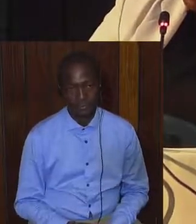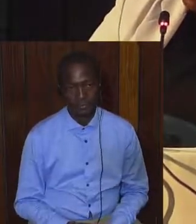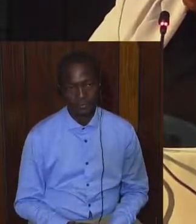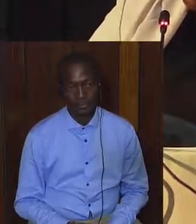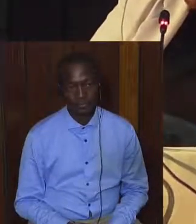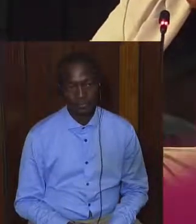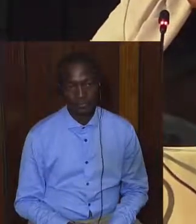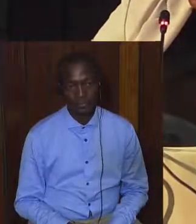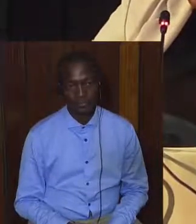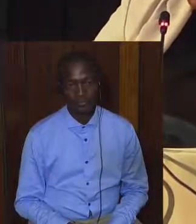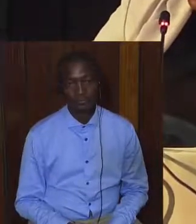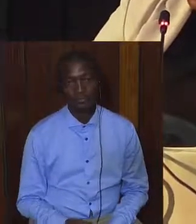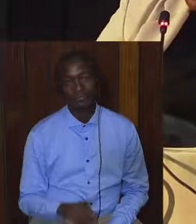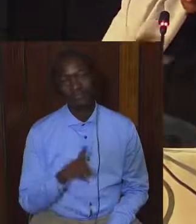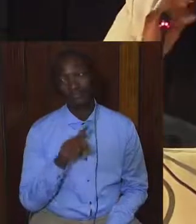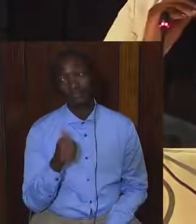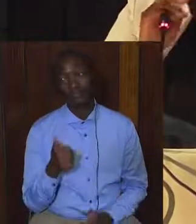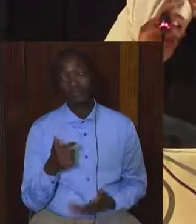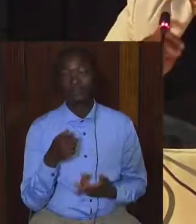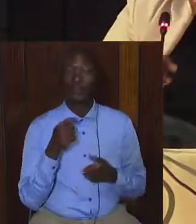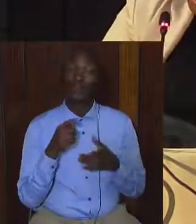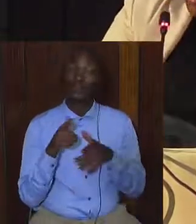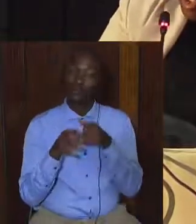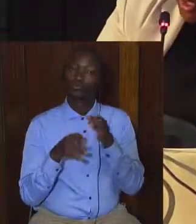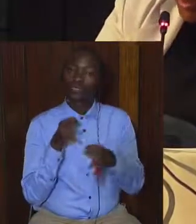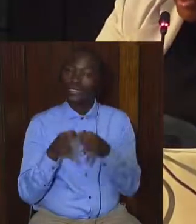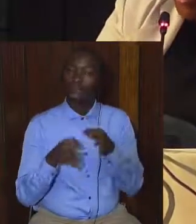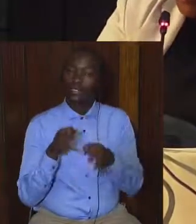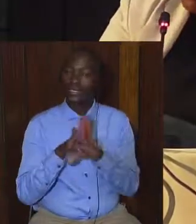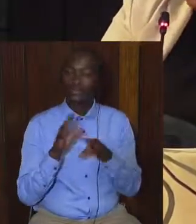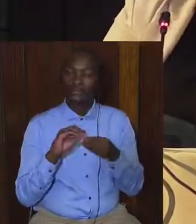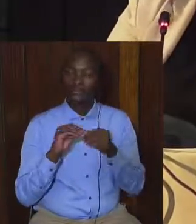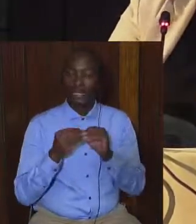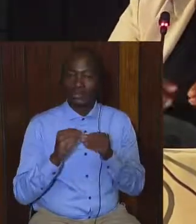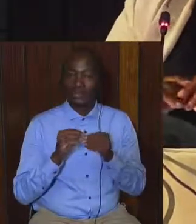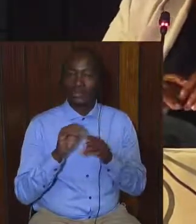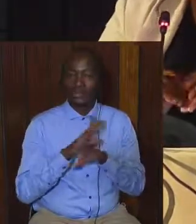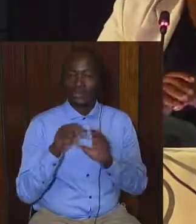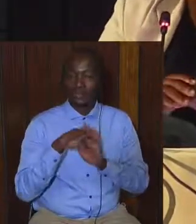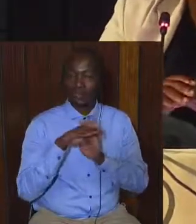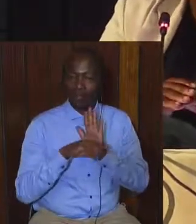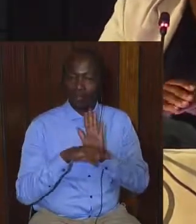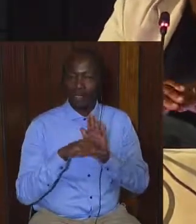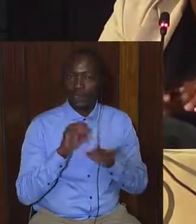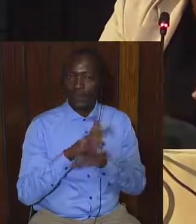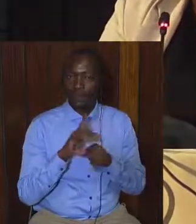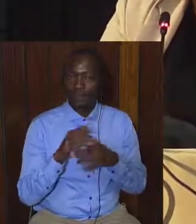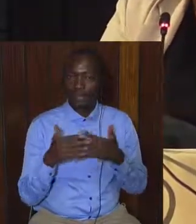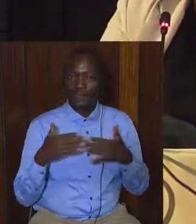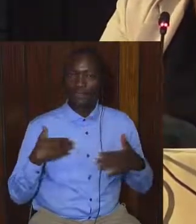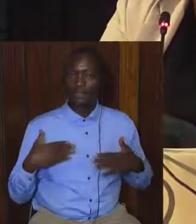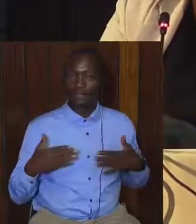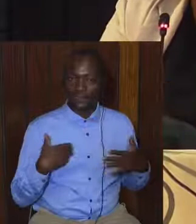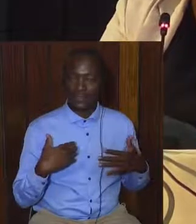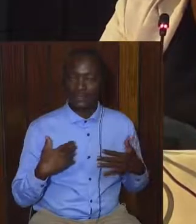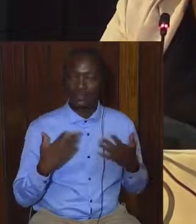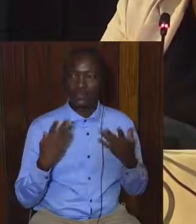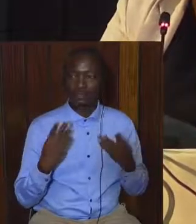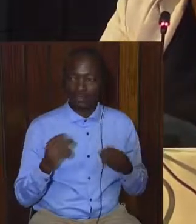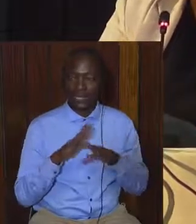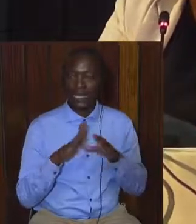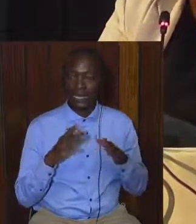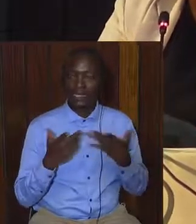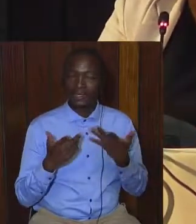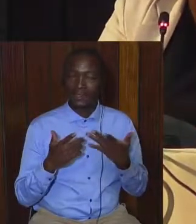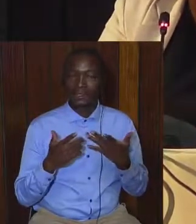Next, I will go to the explanation of the adjustments by program in administration. We had a program